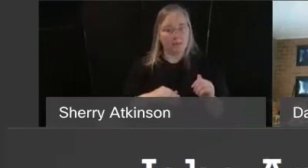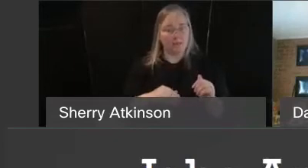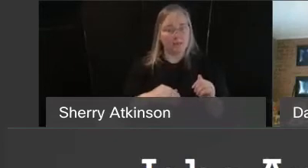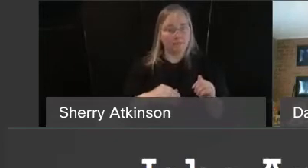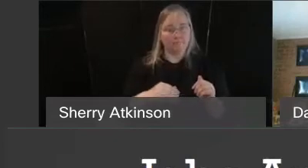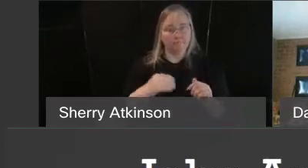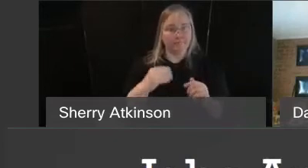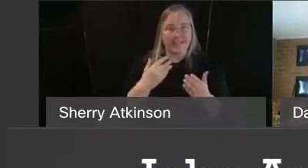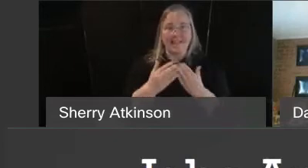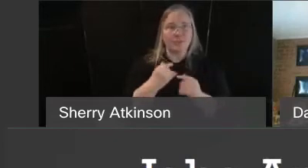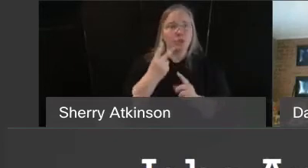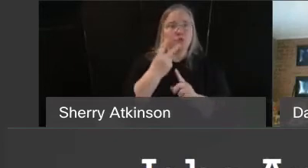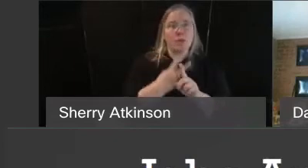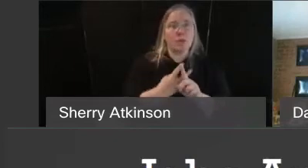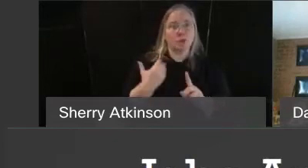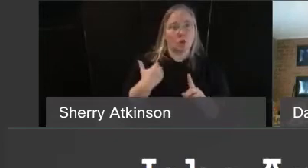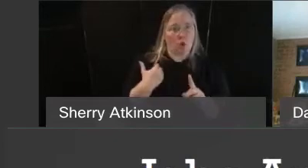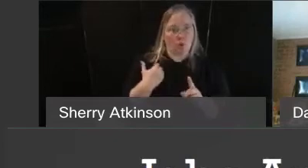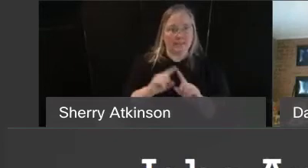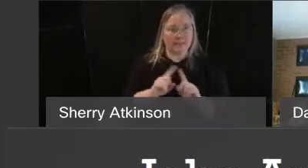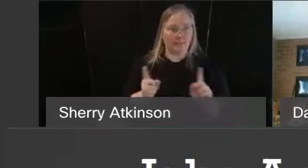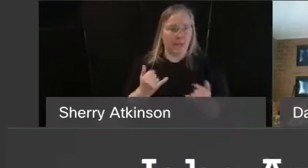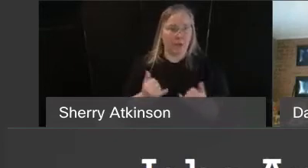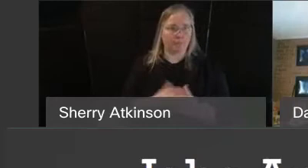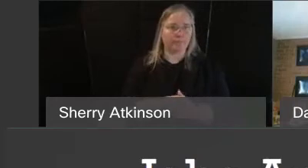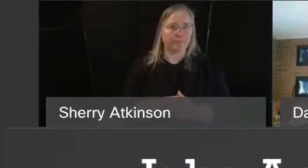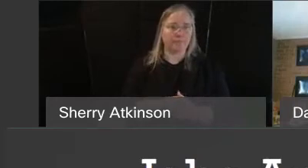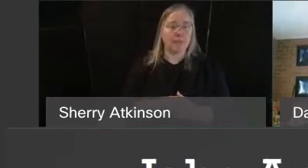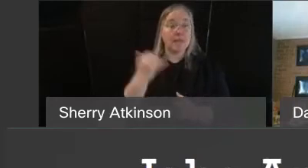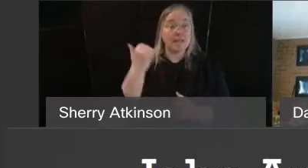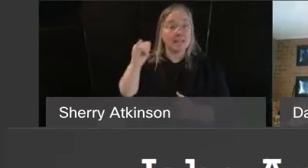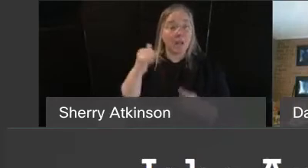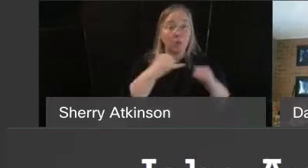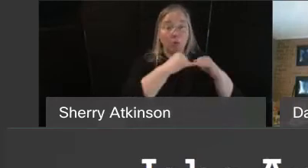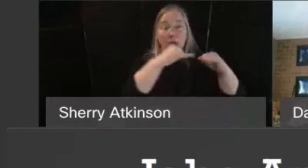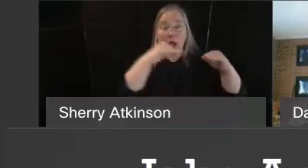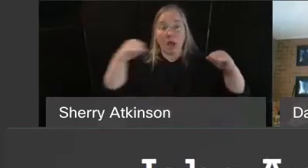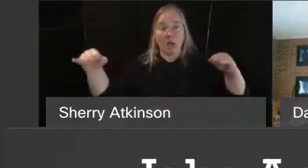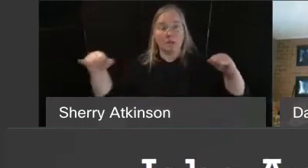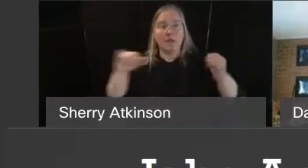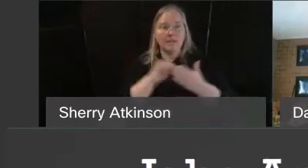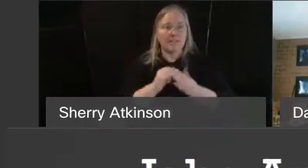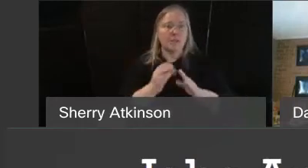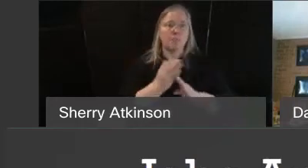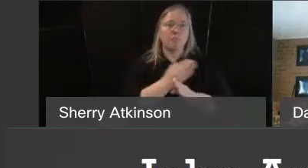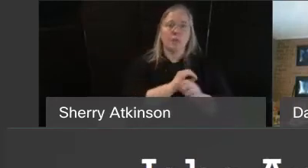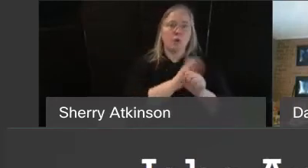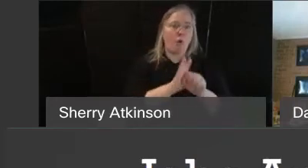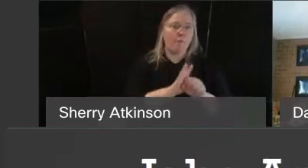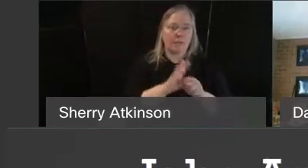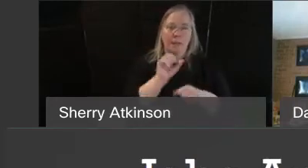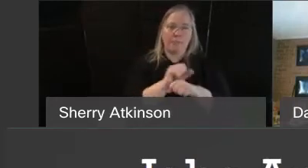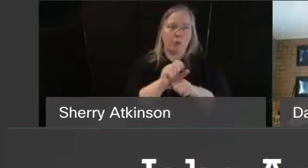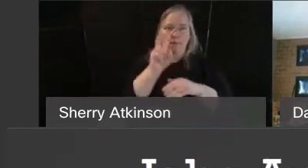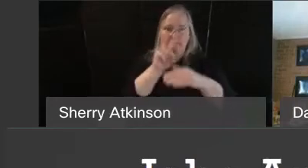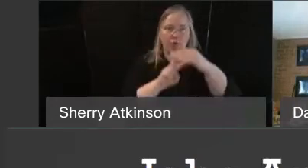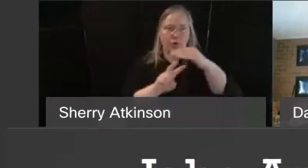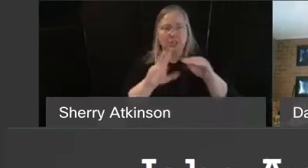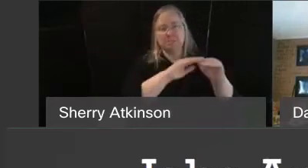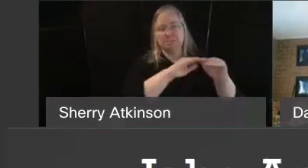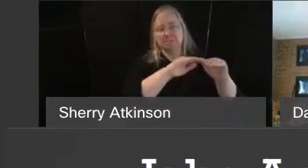months ago. So the yellow line is our pre-COVID employment forecast, and it was somewhat flat for